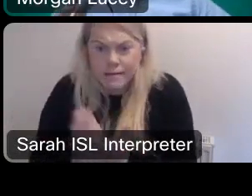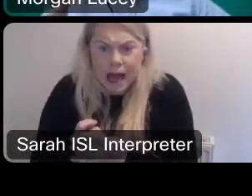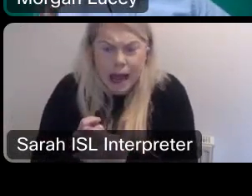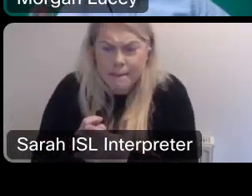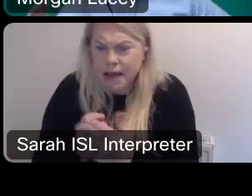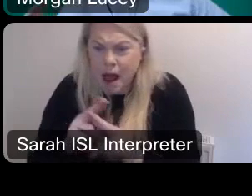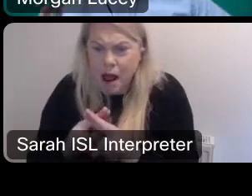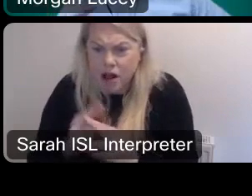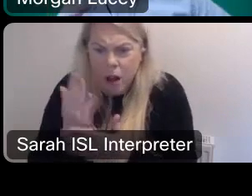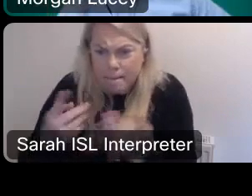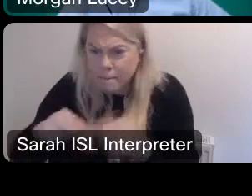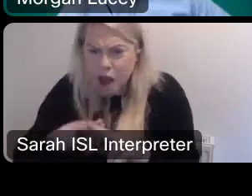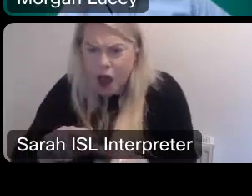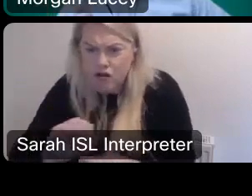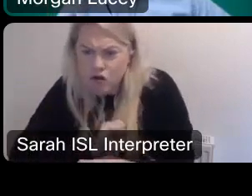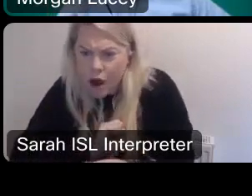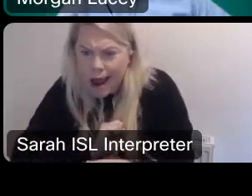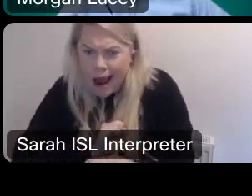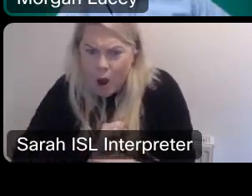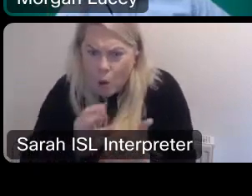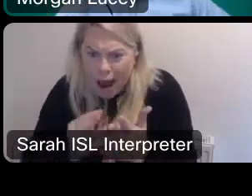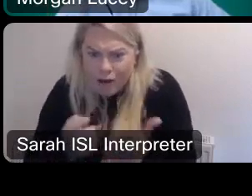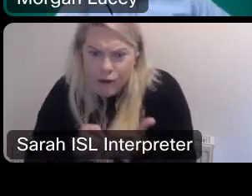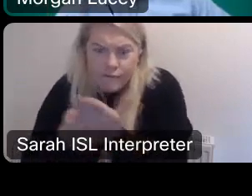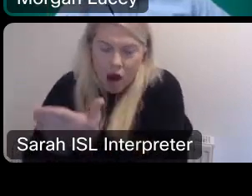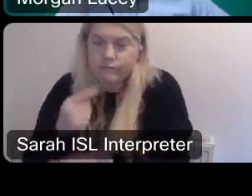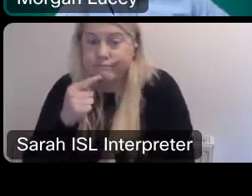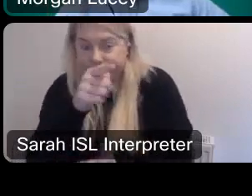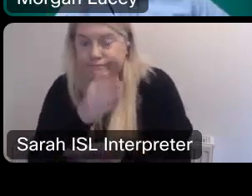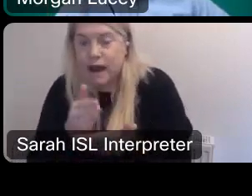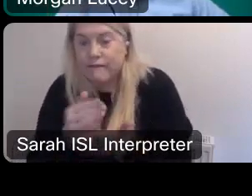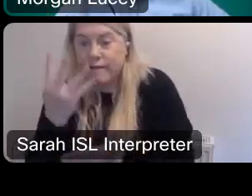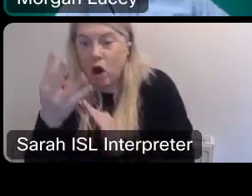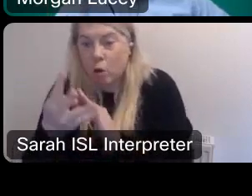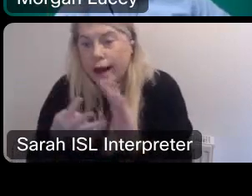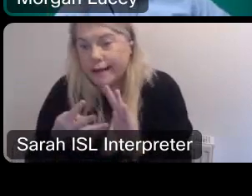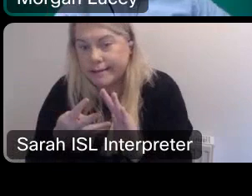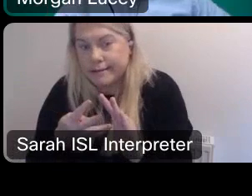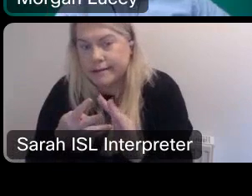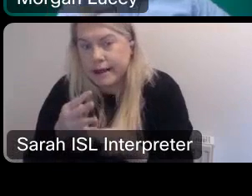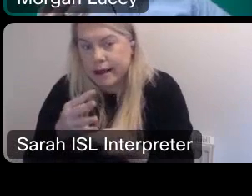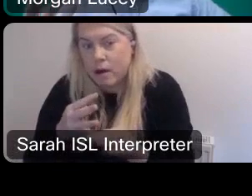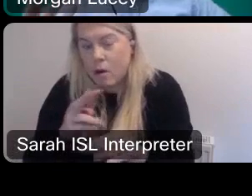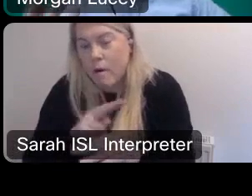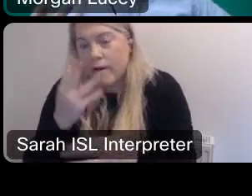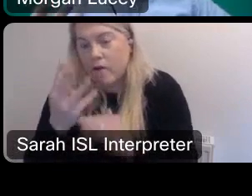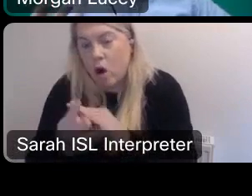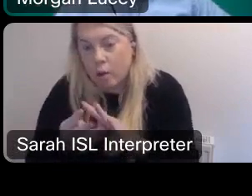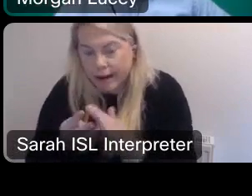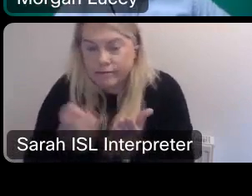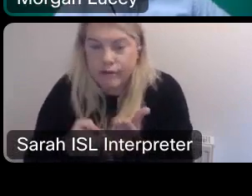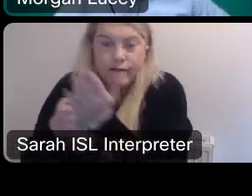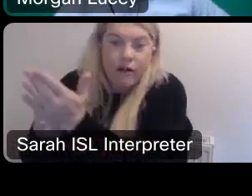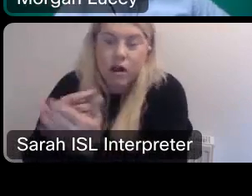That's the point usually at which people would make the referral or would be advised to make the referral. Or in some other cases,